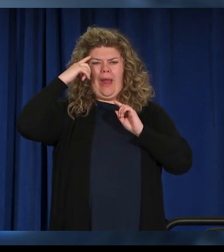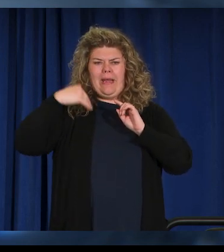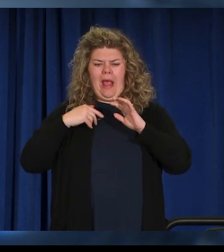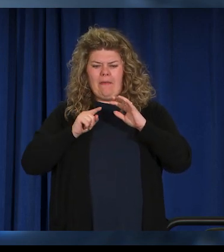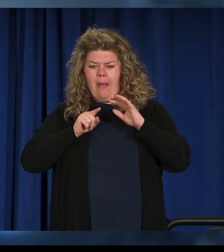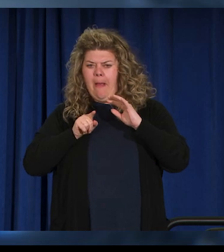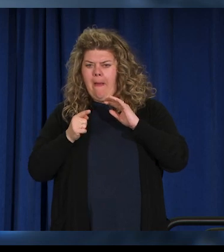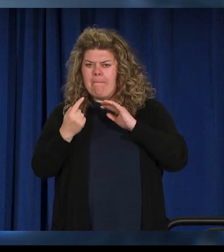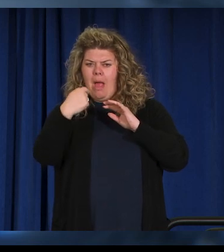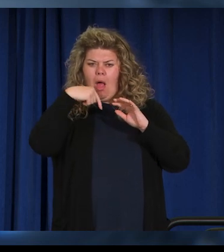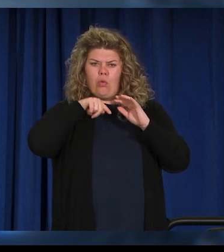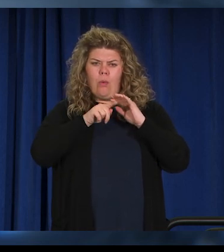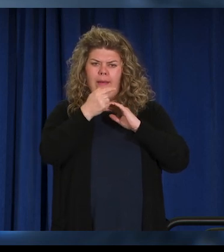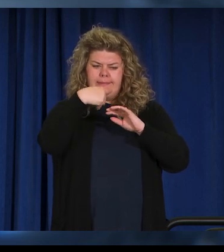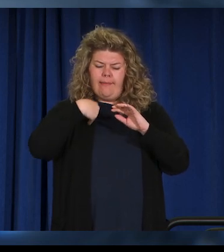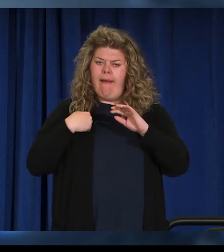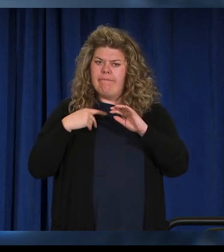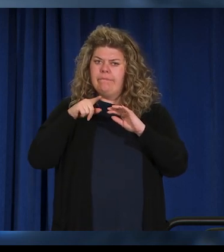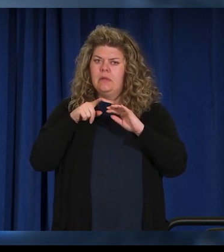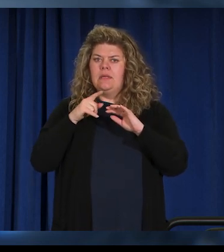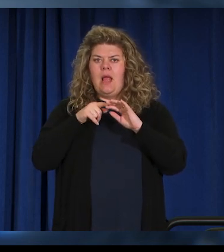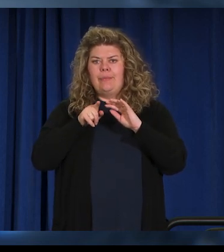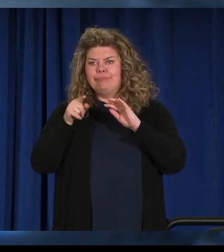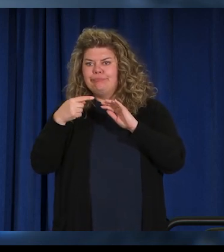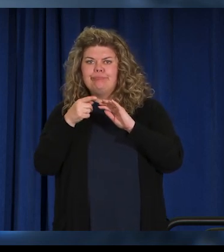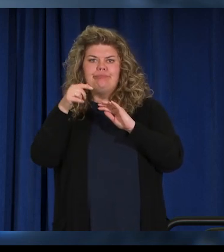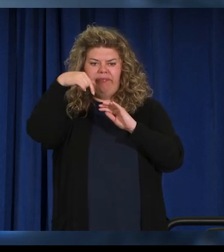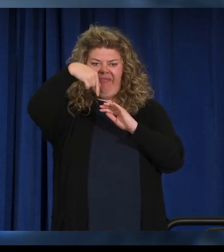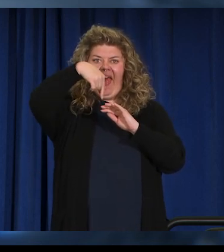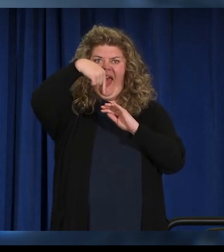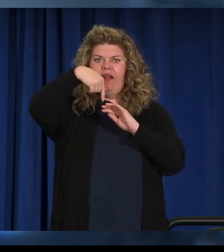injury, such as traumatic brain injuries. When our